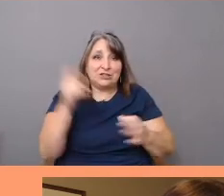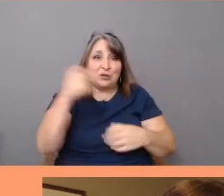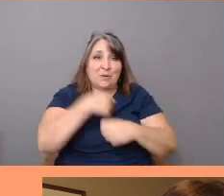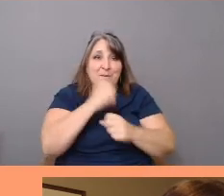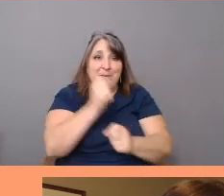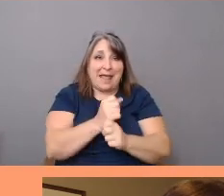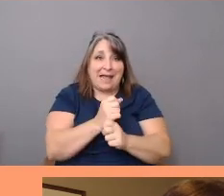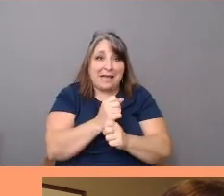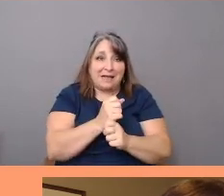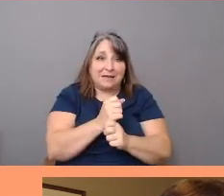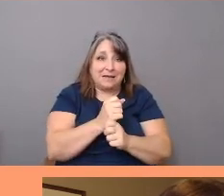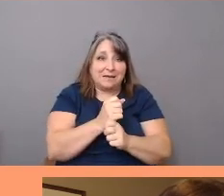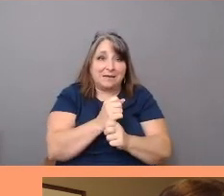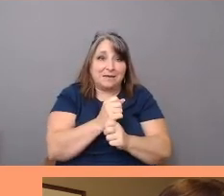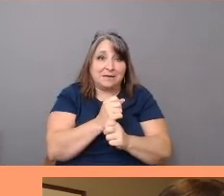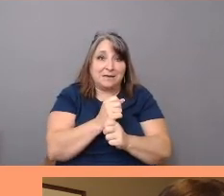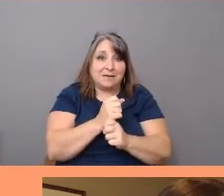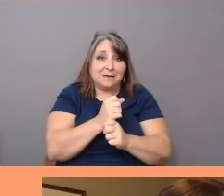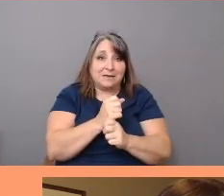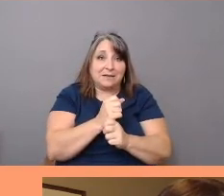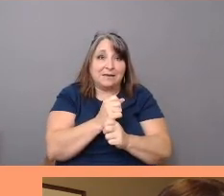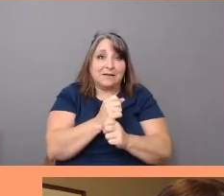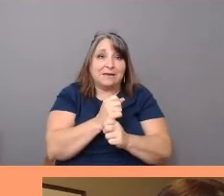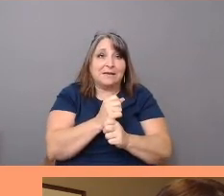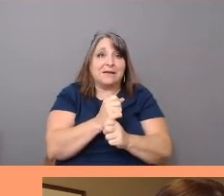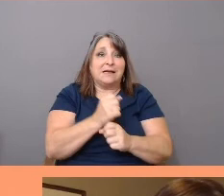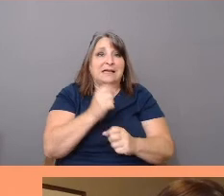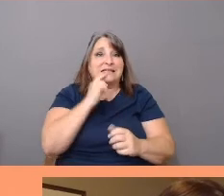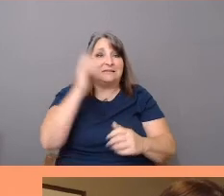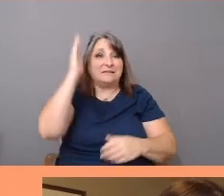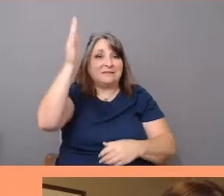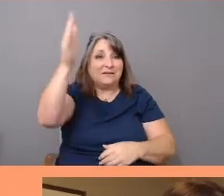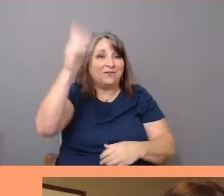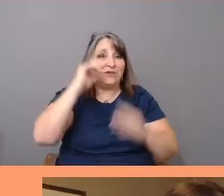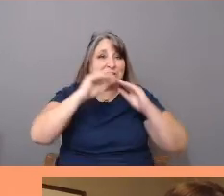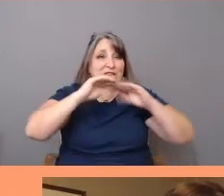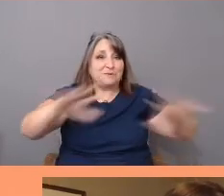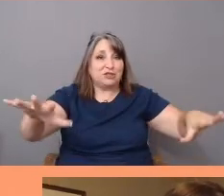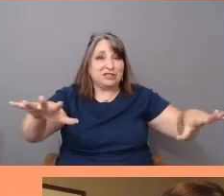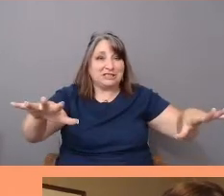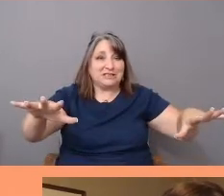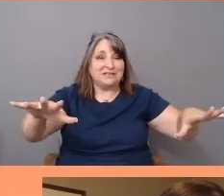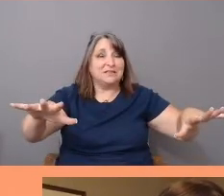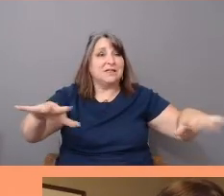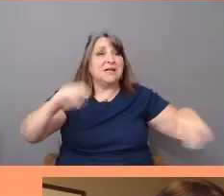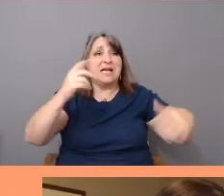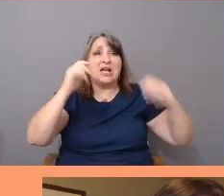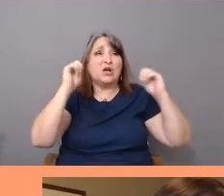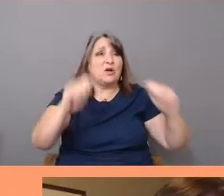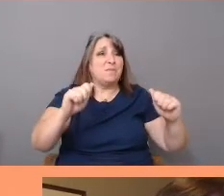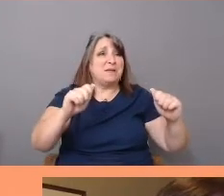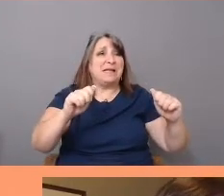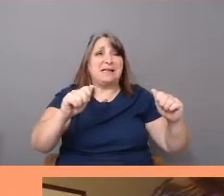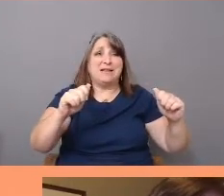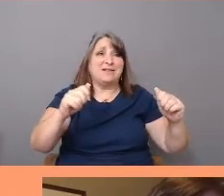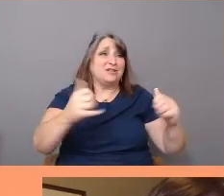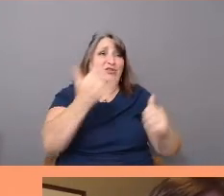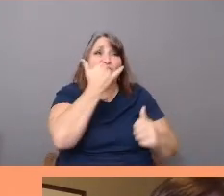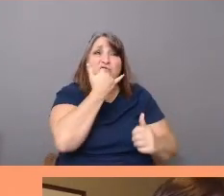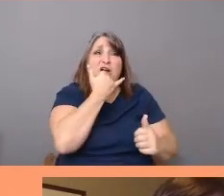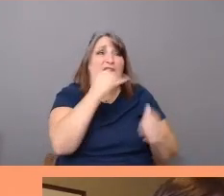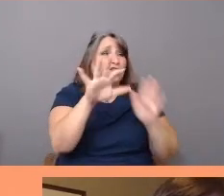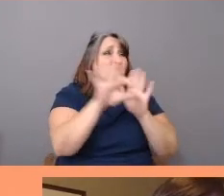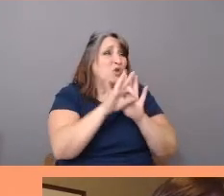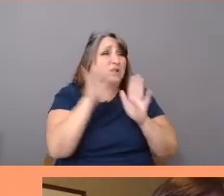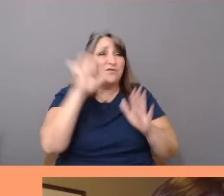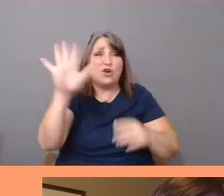affect the film down the line for the distribution, and it could just be entirely the wrong choice for your film